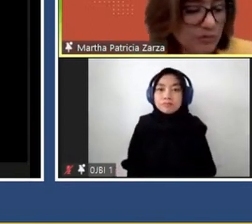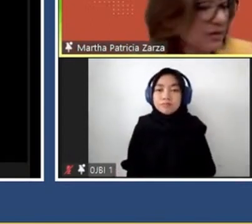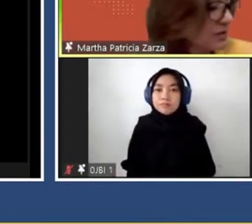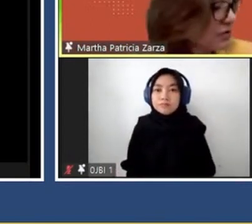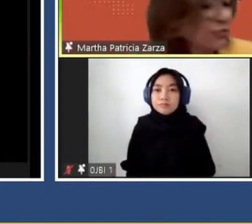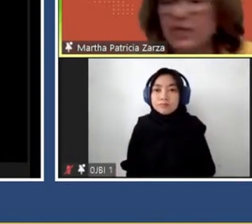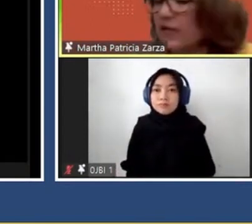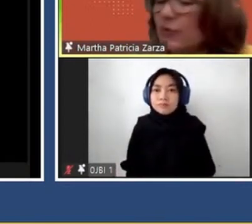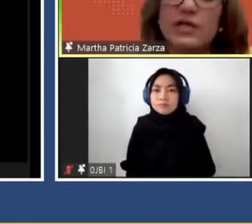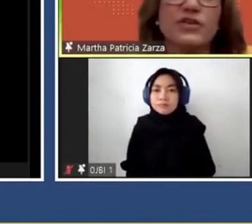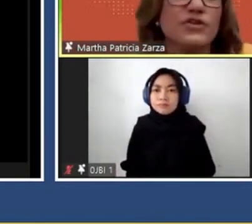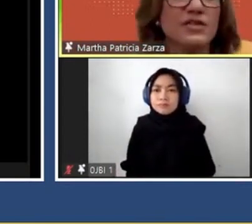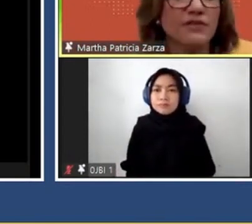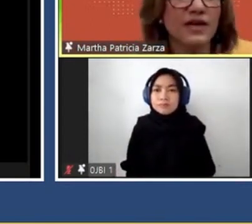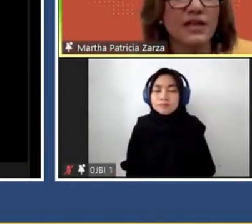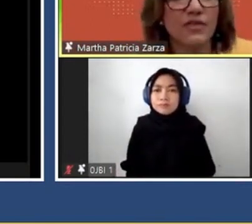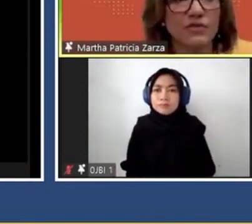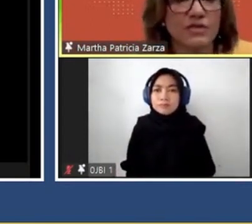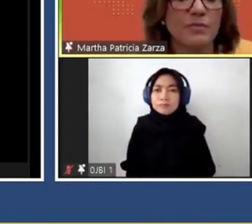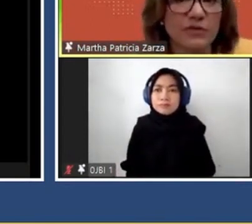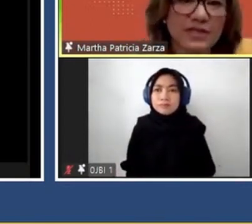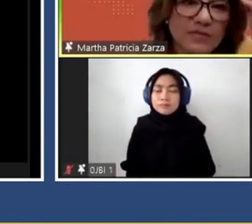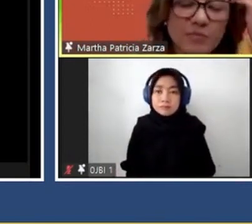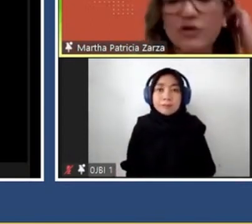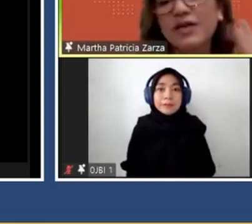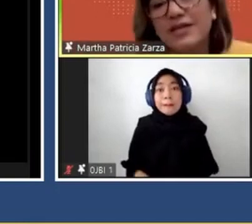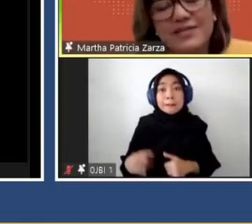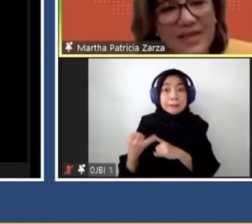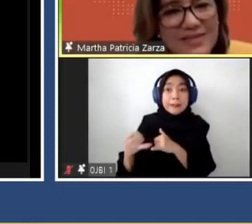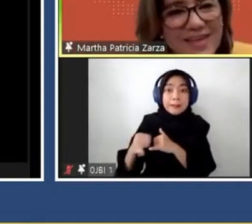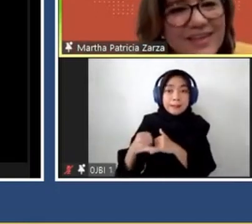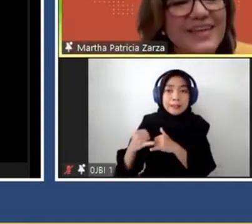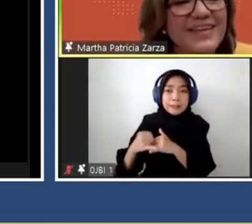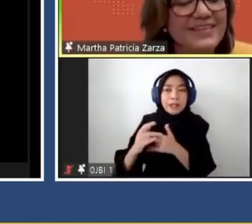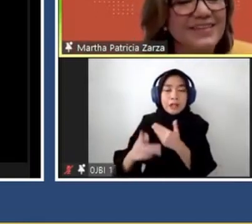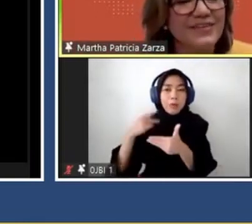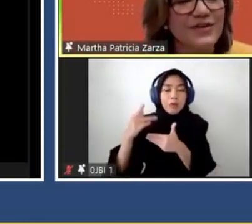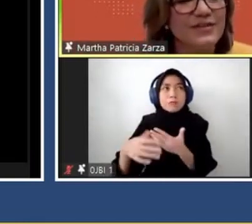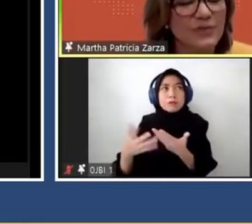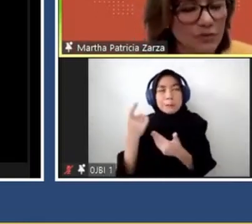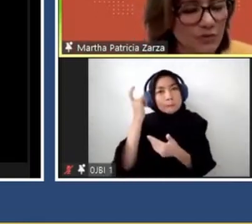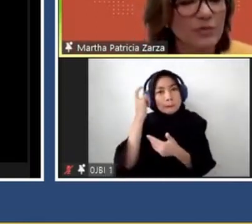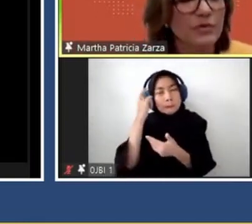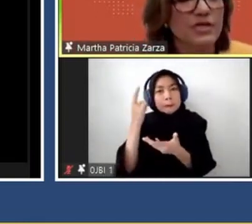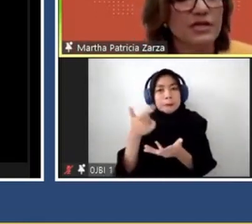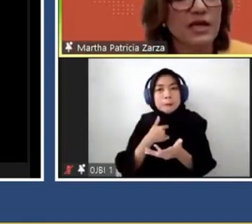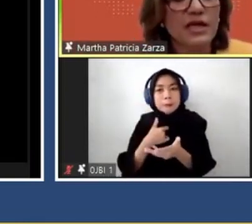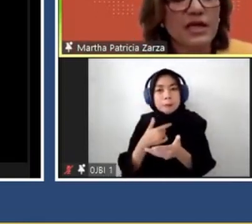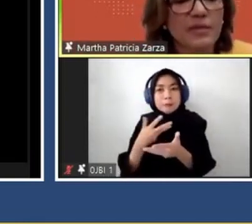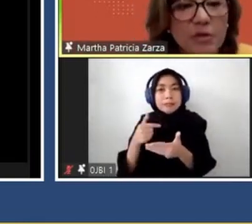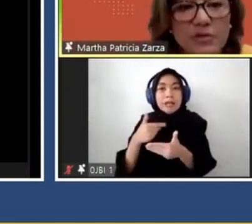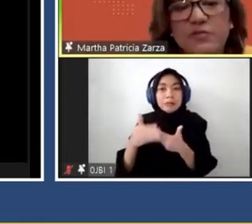going to tell you quickly just a final thoughts about this project that, as I said, is an ongoing